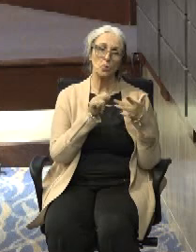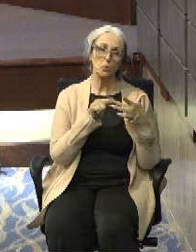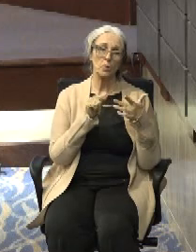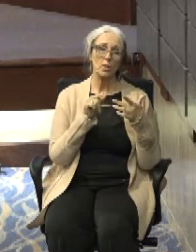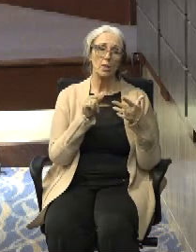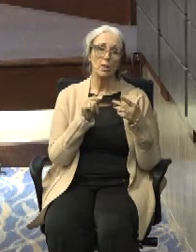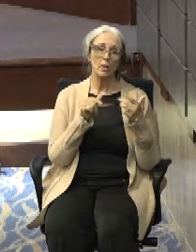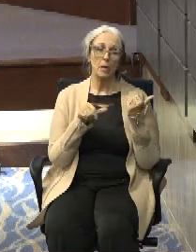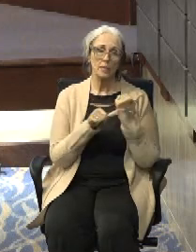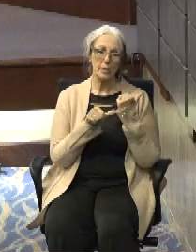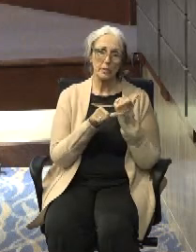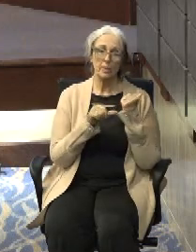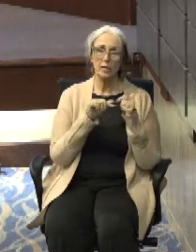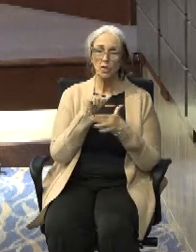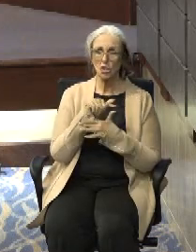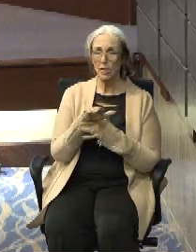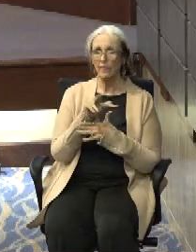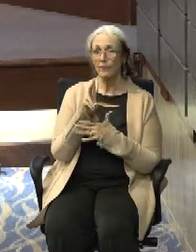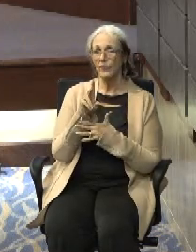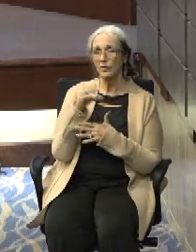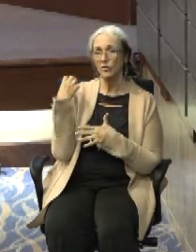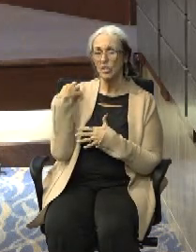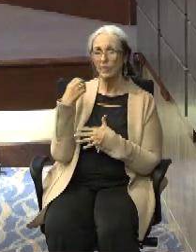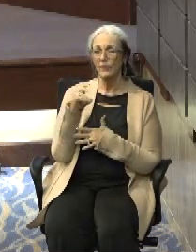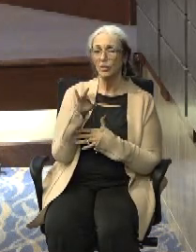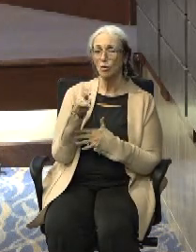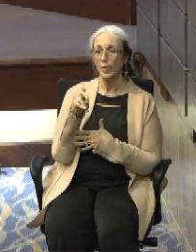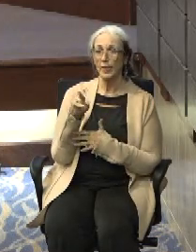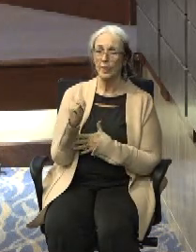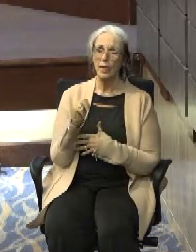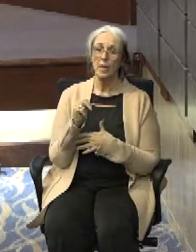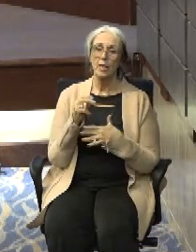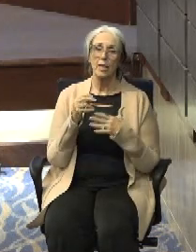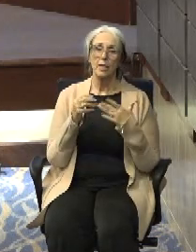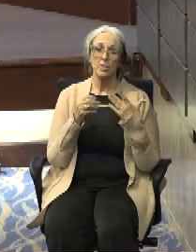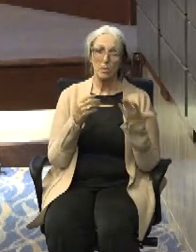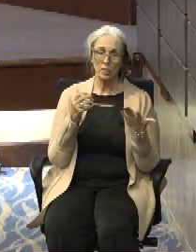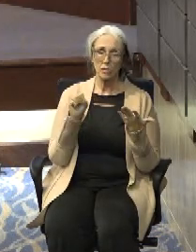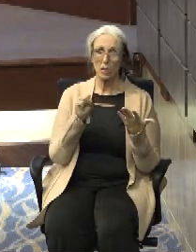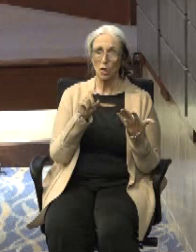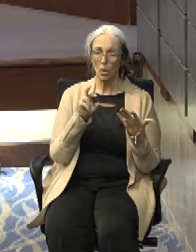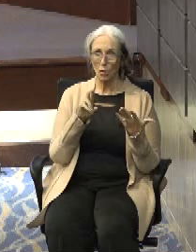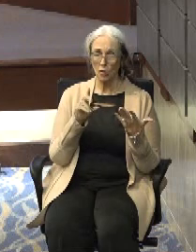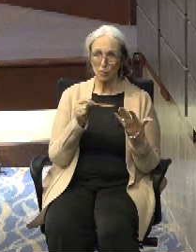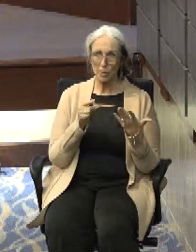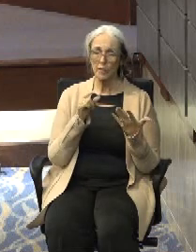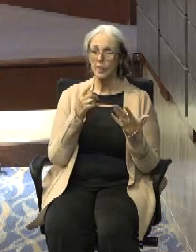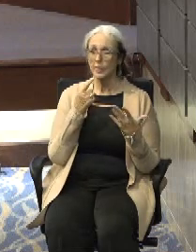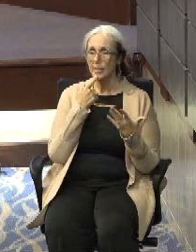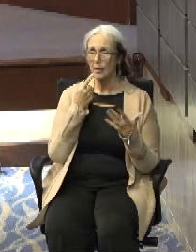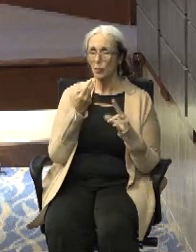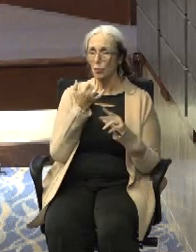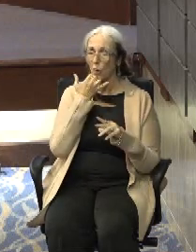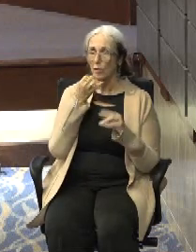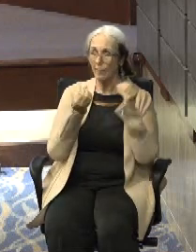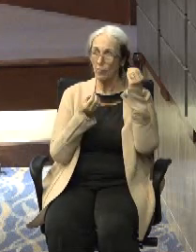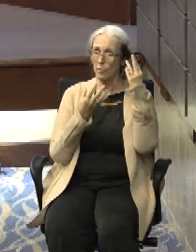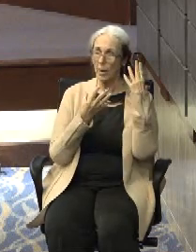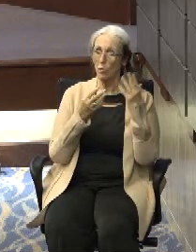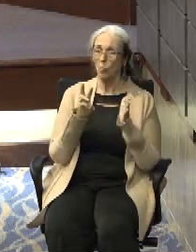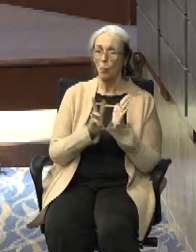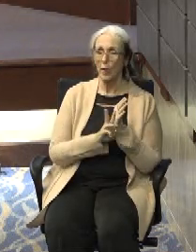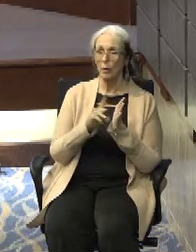Manager Holt, who referred me to Chief Victorian. I met with Chief Victorian and Sergeant Bowden to discuss the misinformation given by the Waco